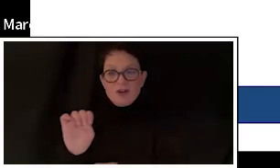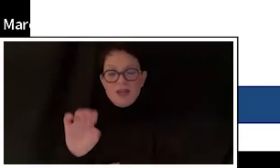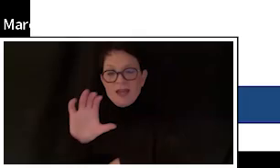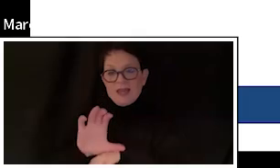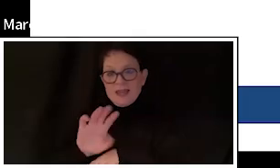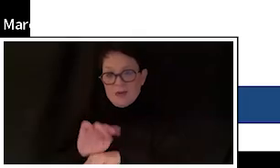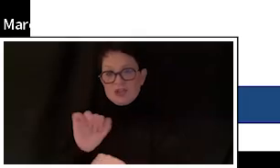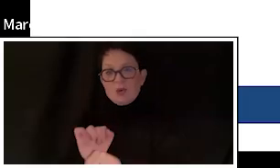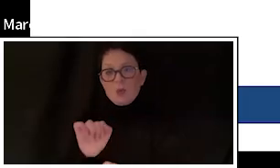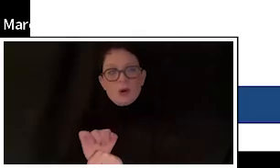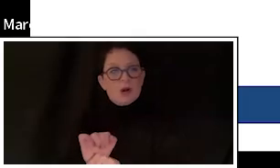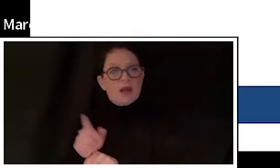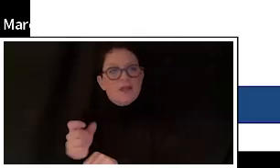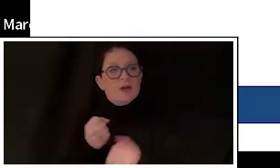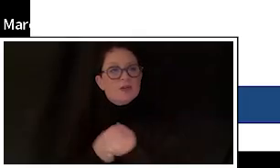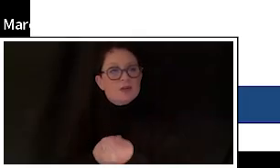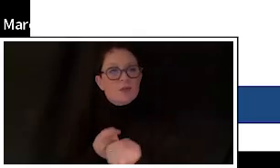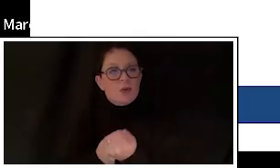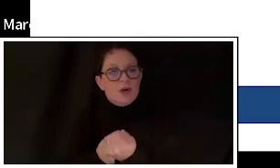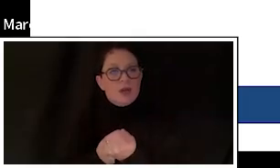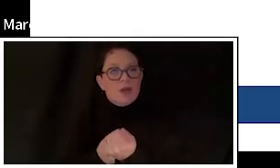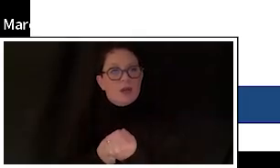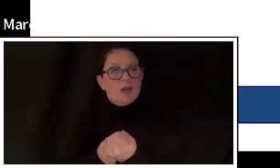work, and they are currently supporting